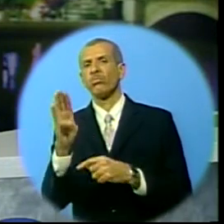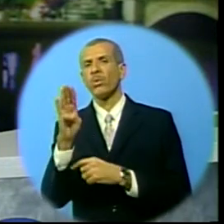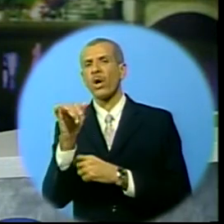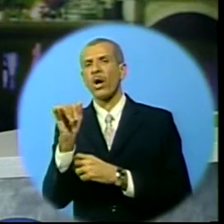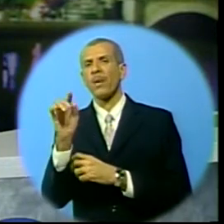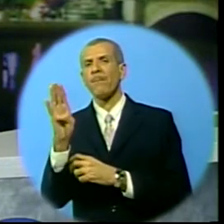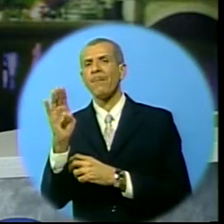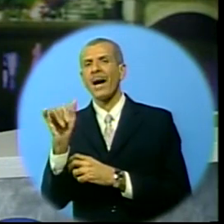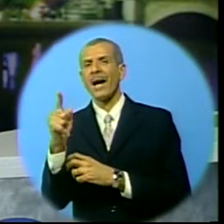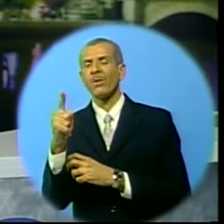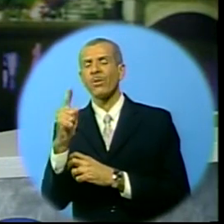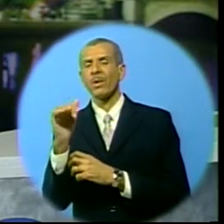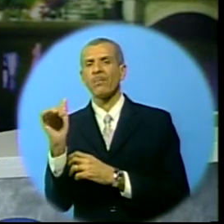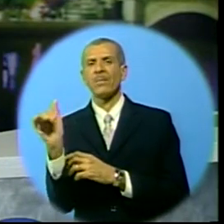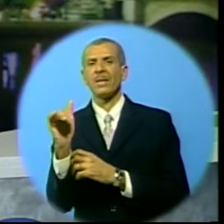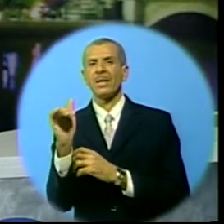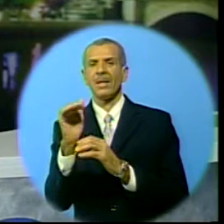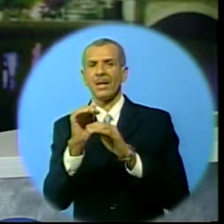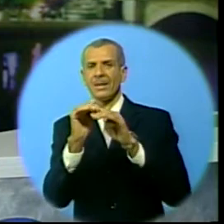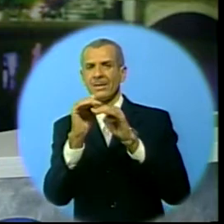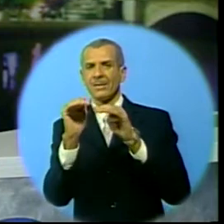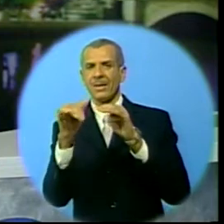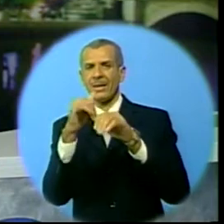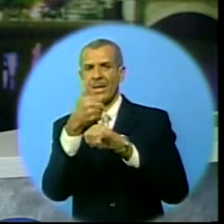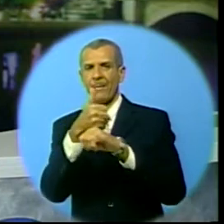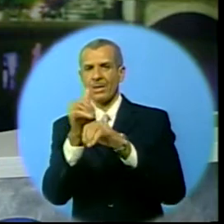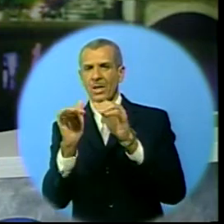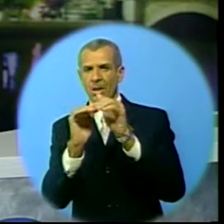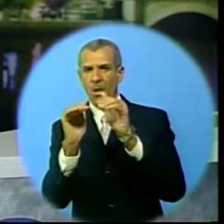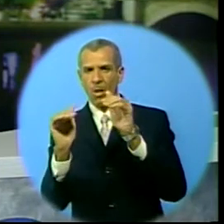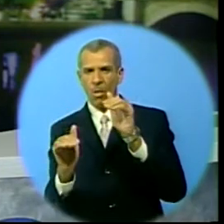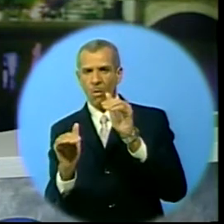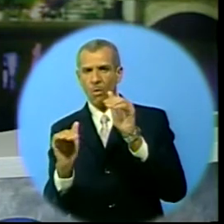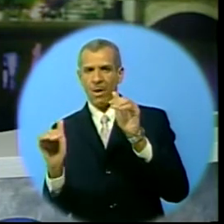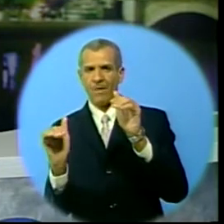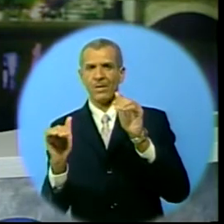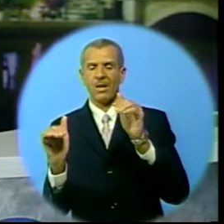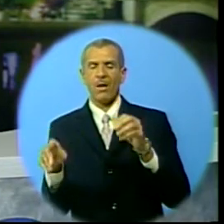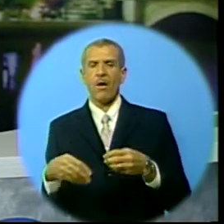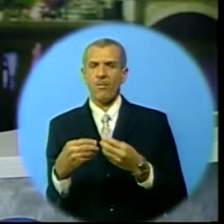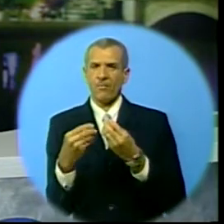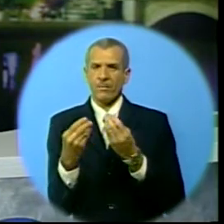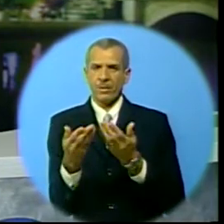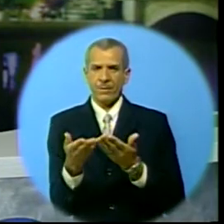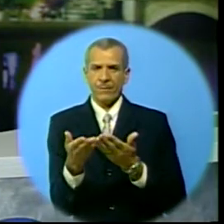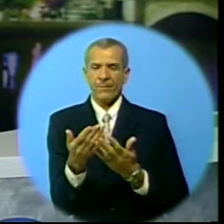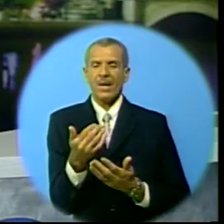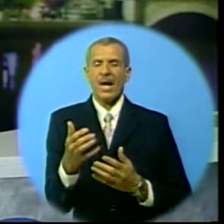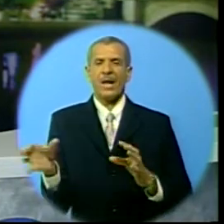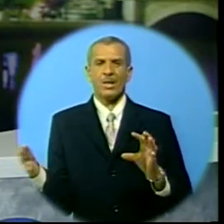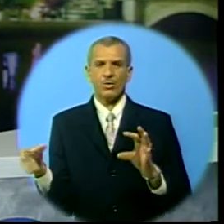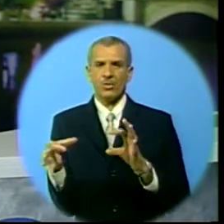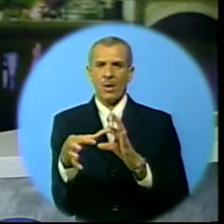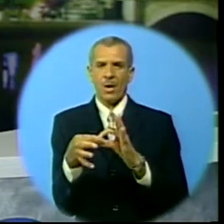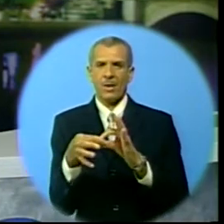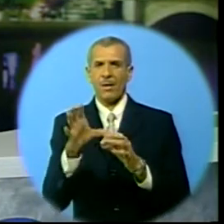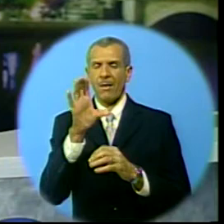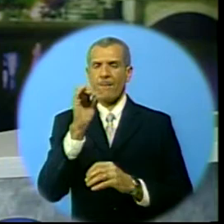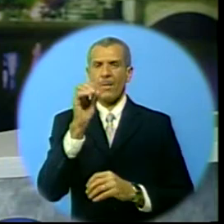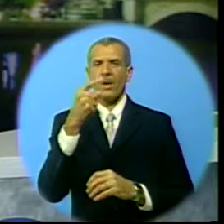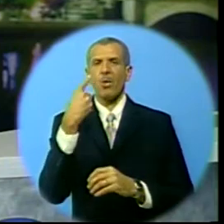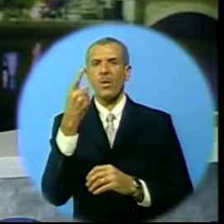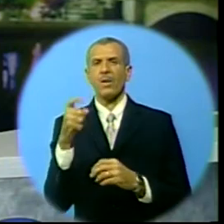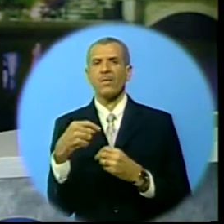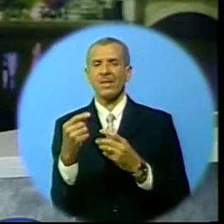whichever level is the lower of the tariffs offered by the two companies. The merged entity has also been ordered to maintain